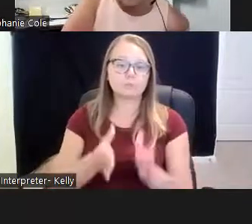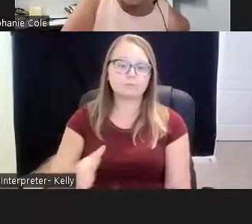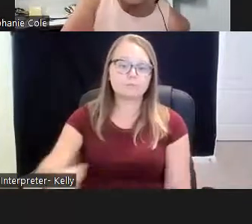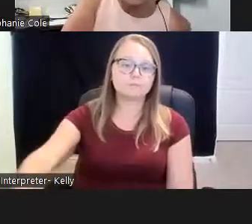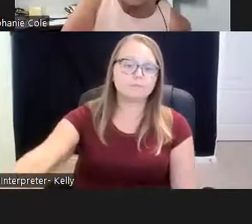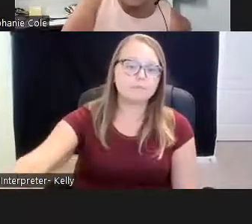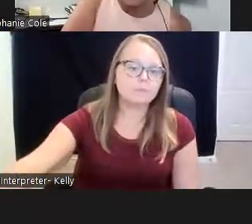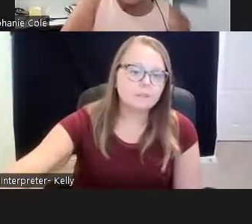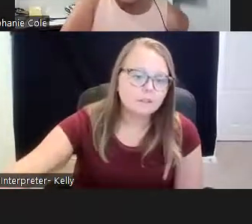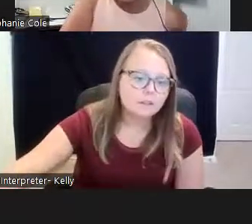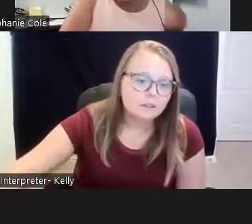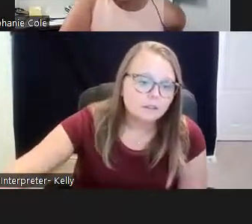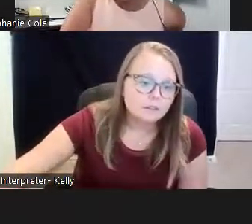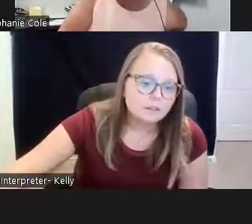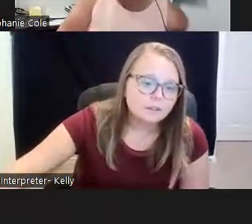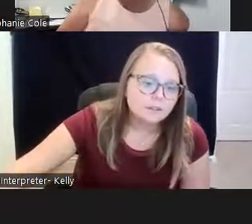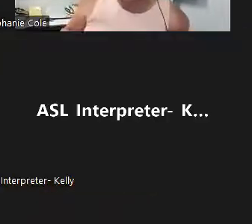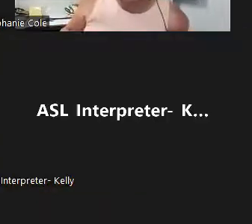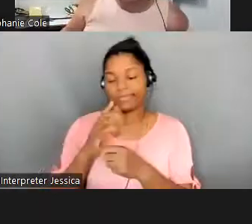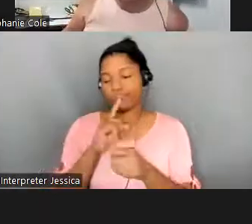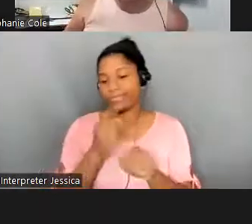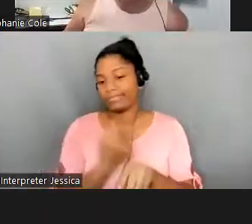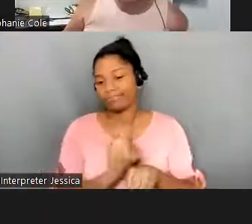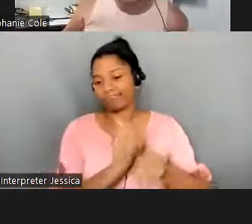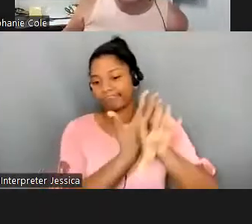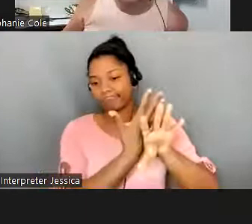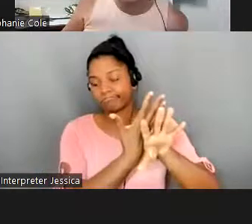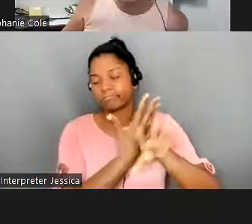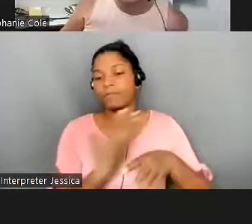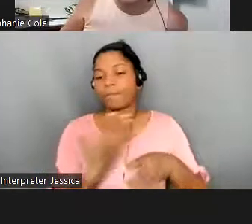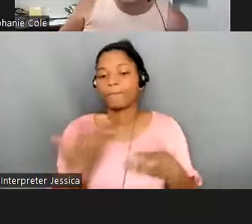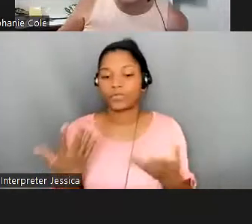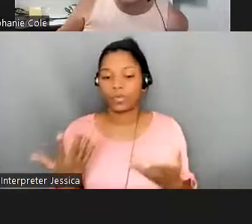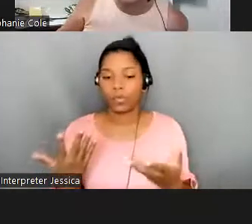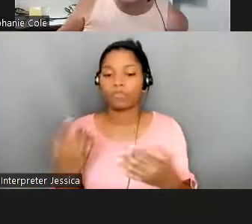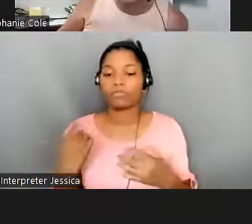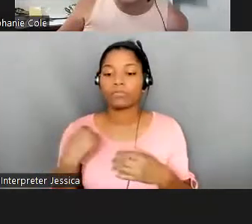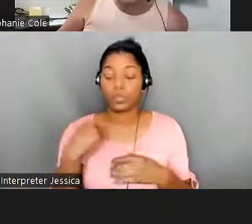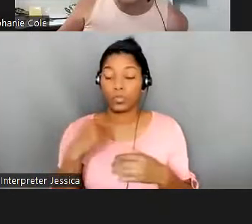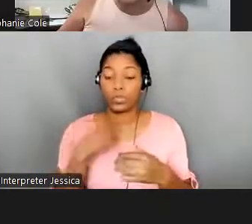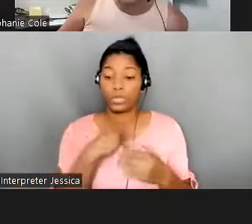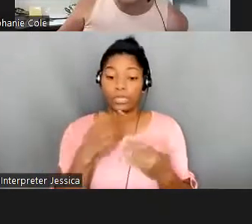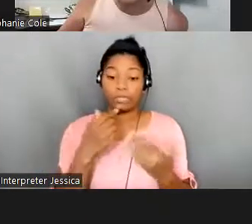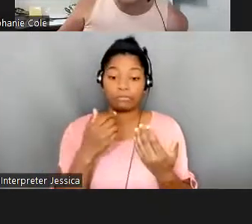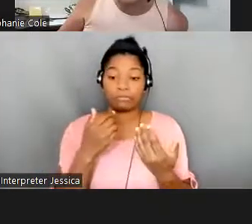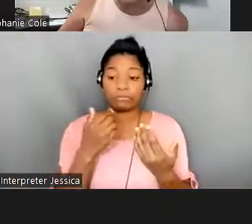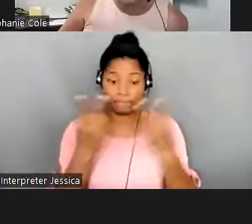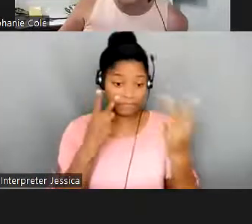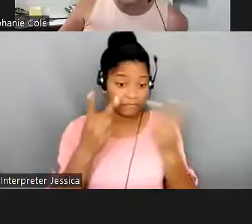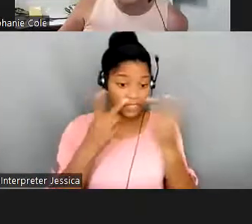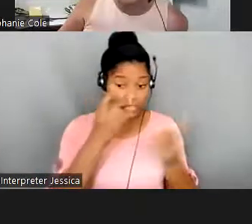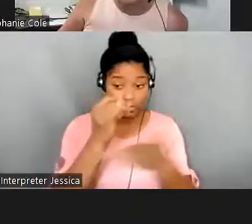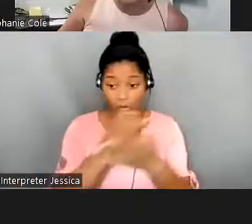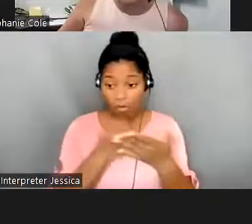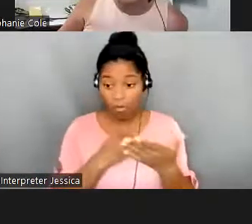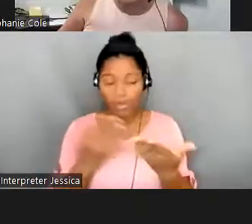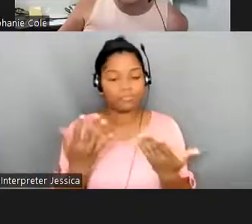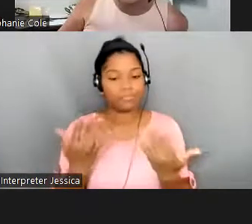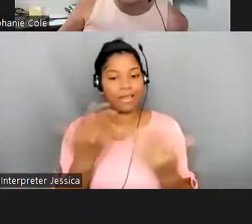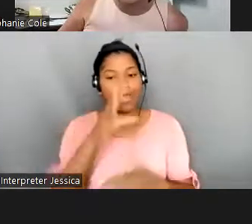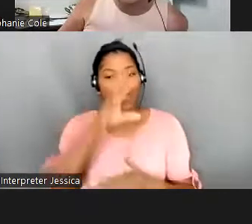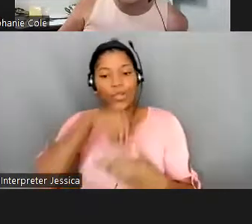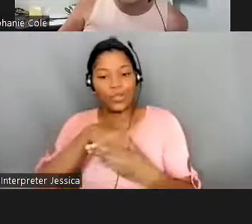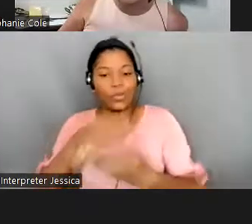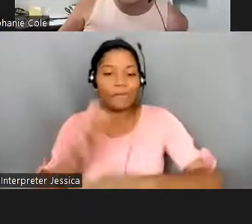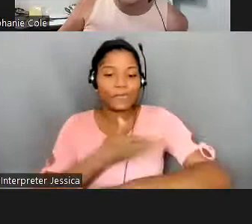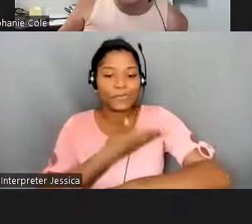like everybody else, into virtual OMA programming, where we go beyond just visual arts. We include poetry and